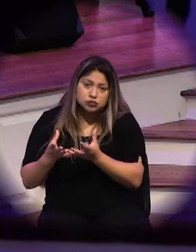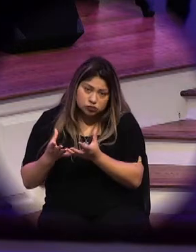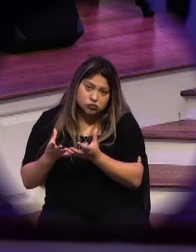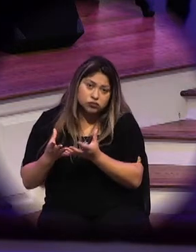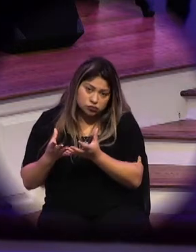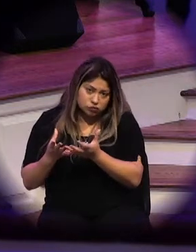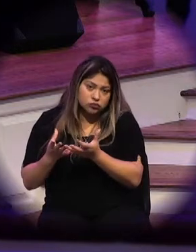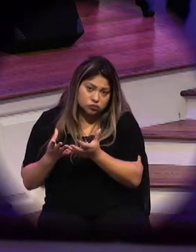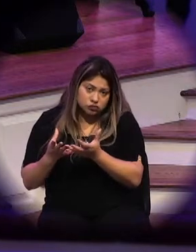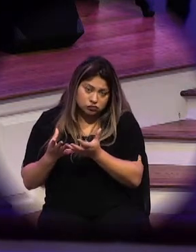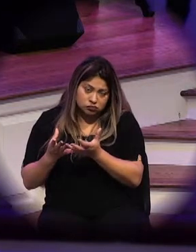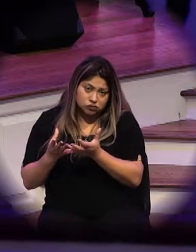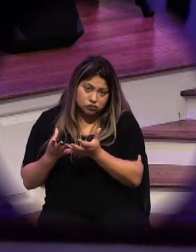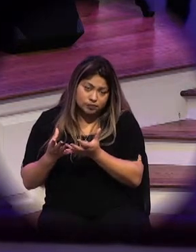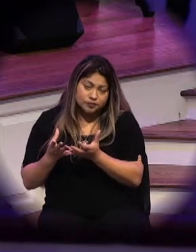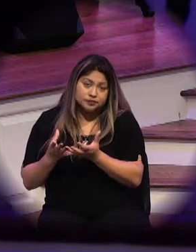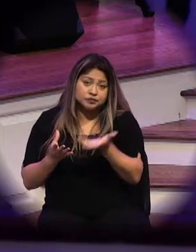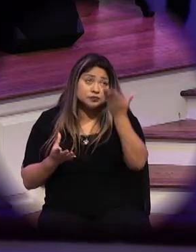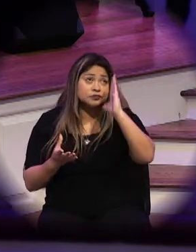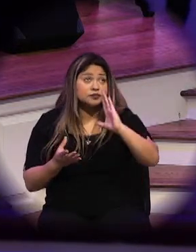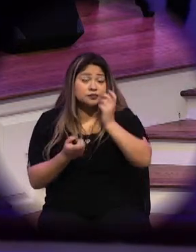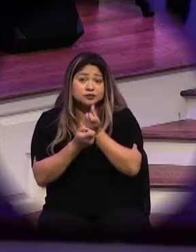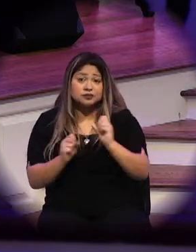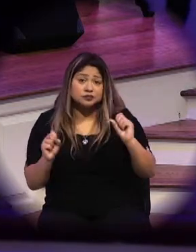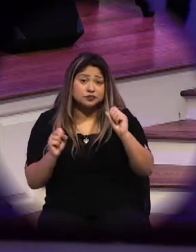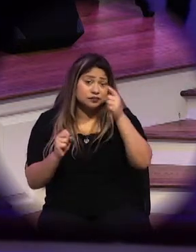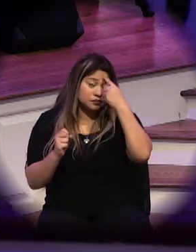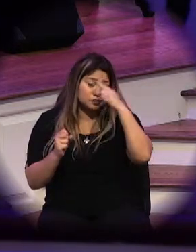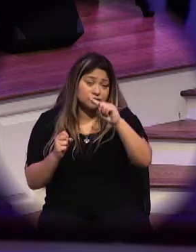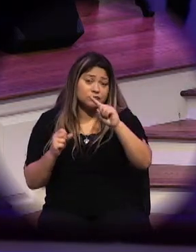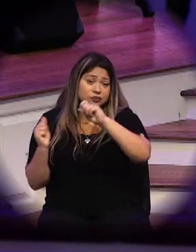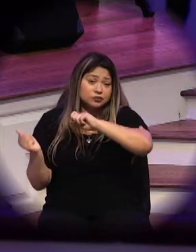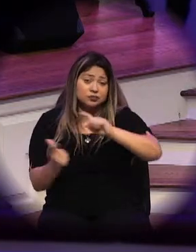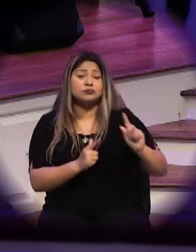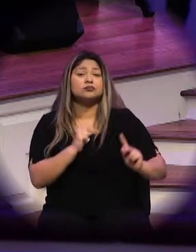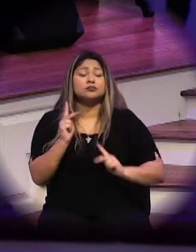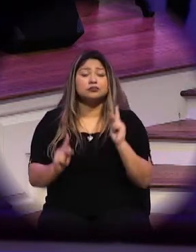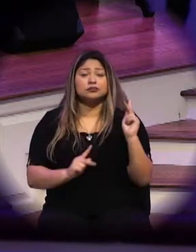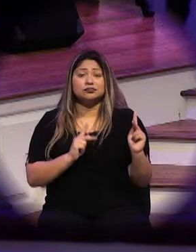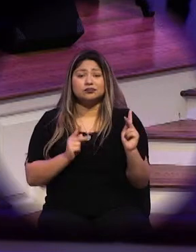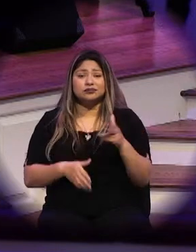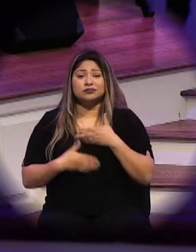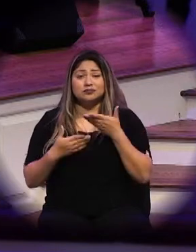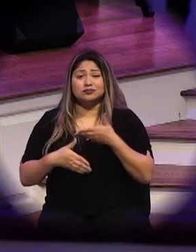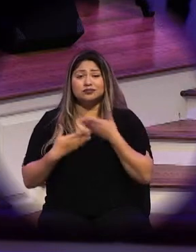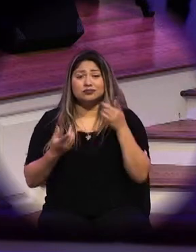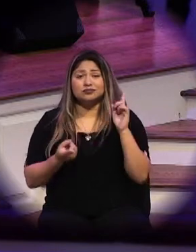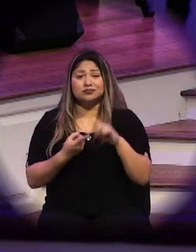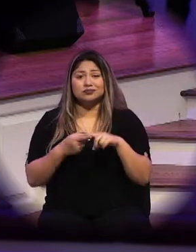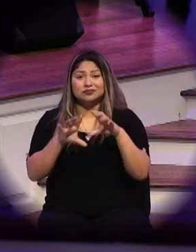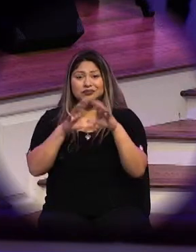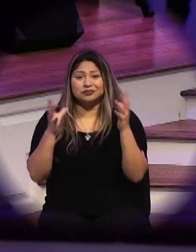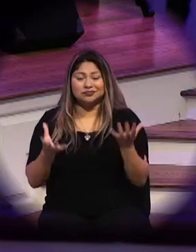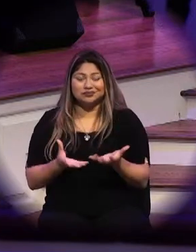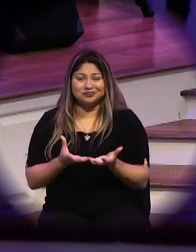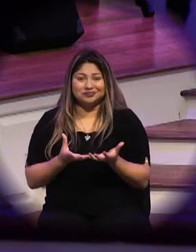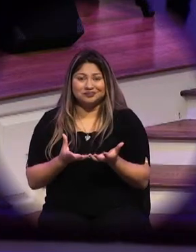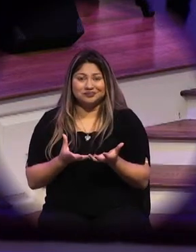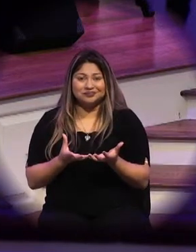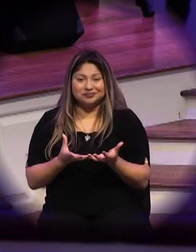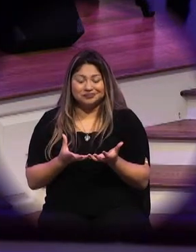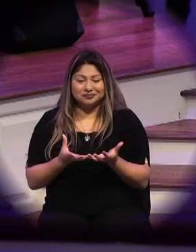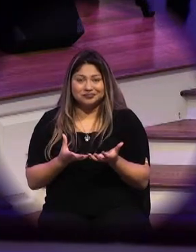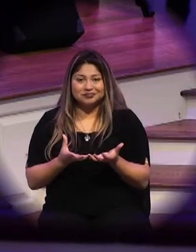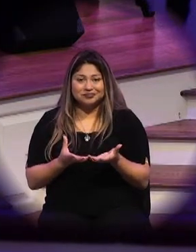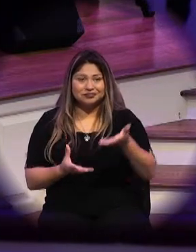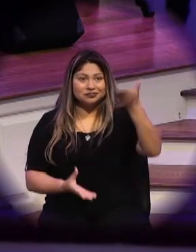God's salvation is for all people. Joy to the world indeed. So God is for us is